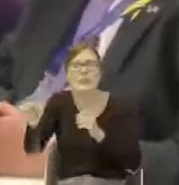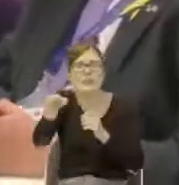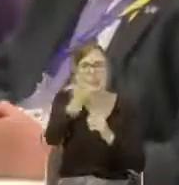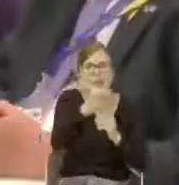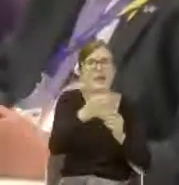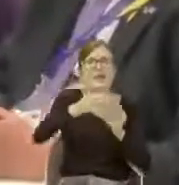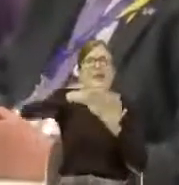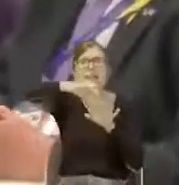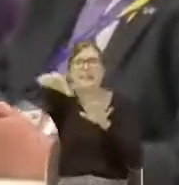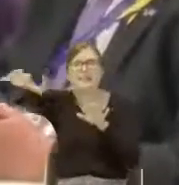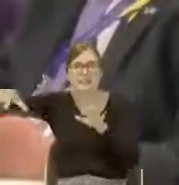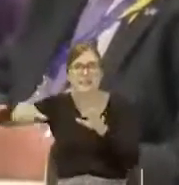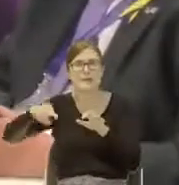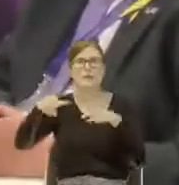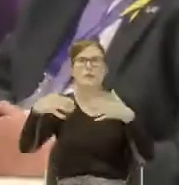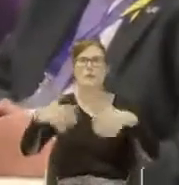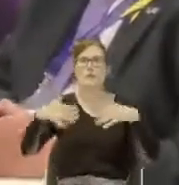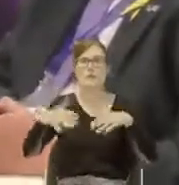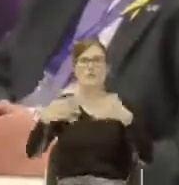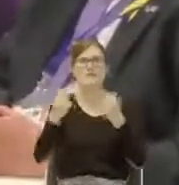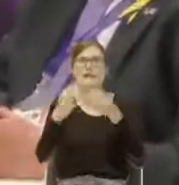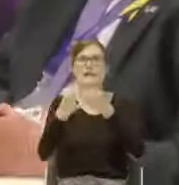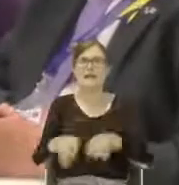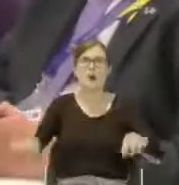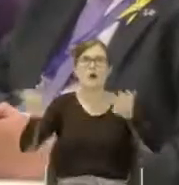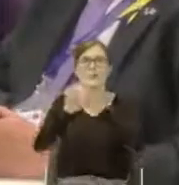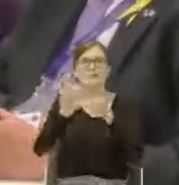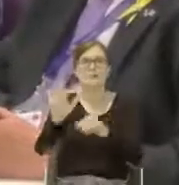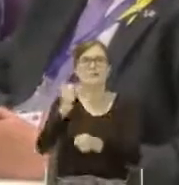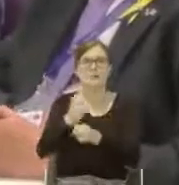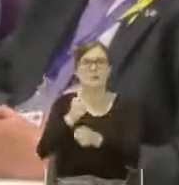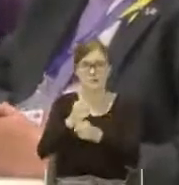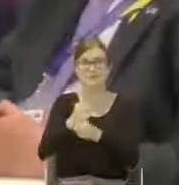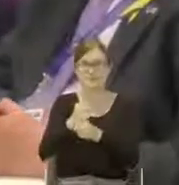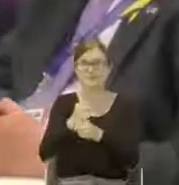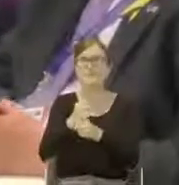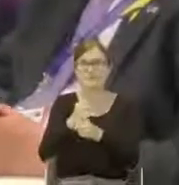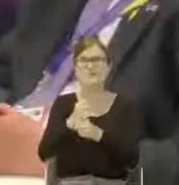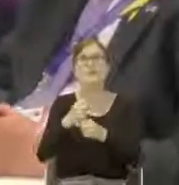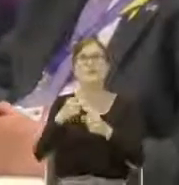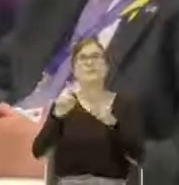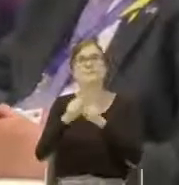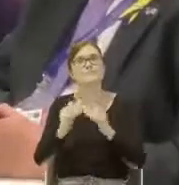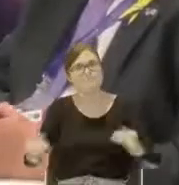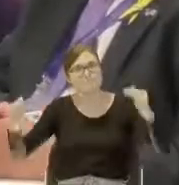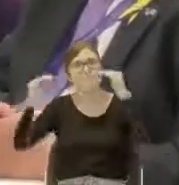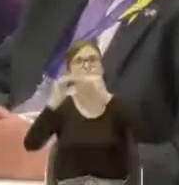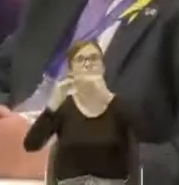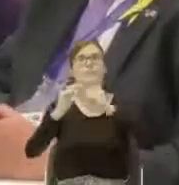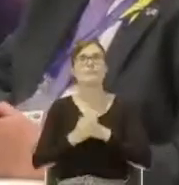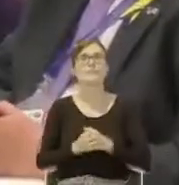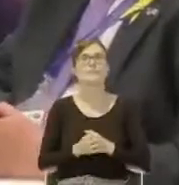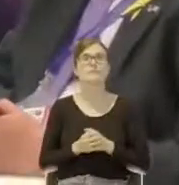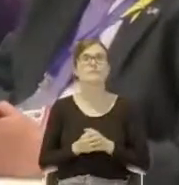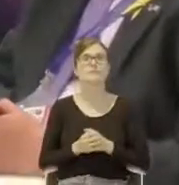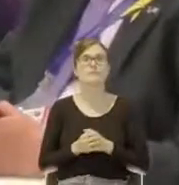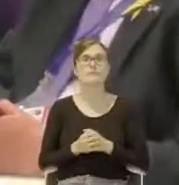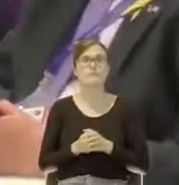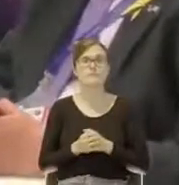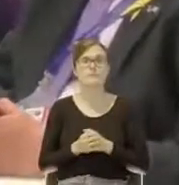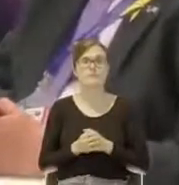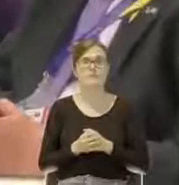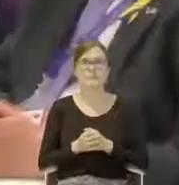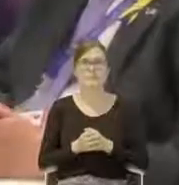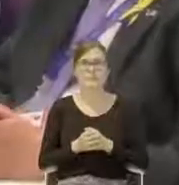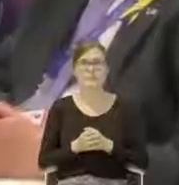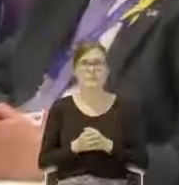advisory group on local and regional government to the Secretary General is the outcome of this. This is not one day work. I know